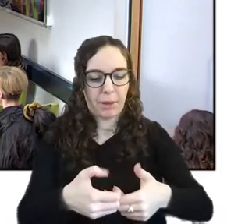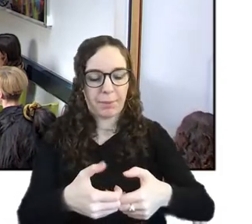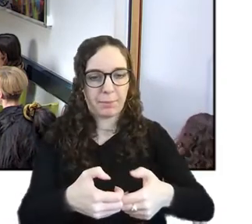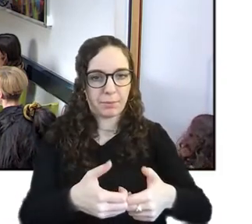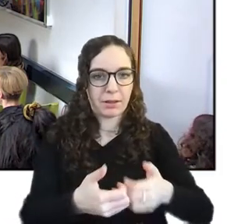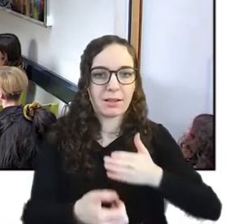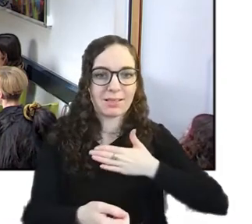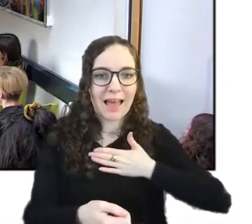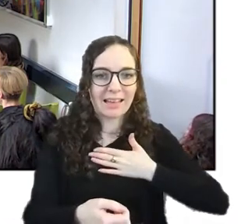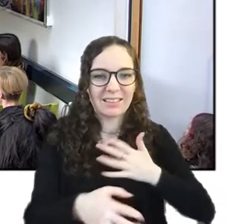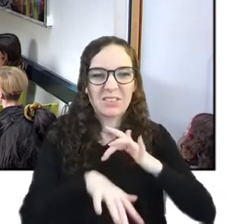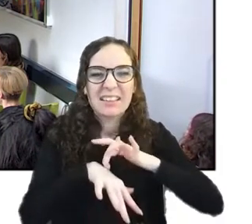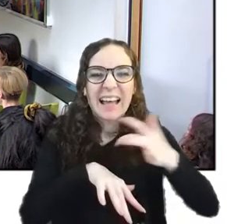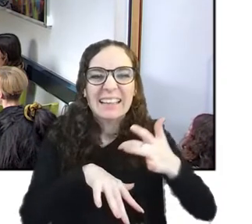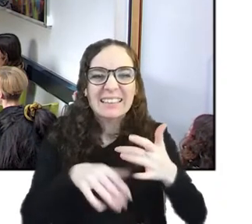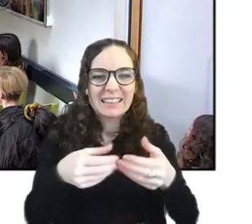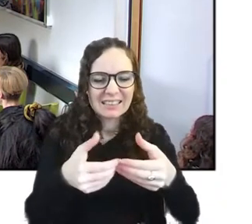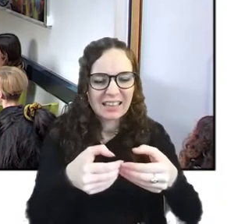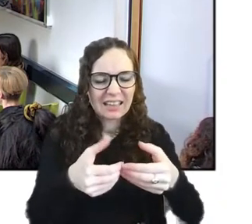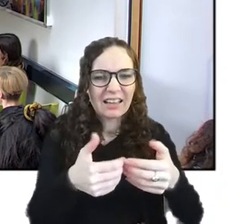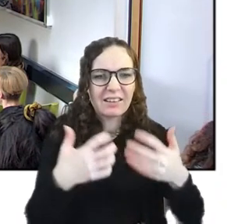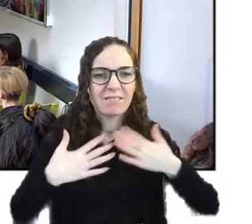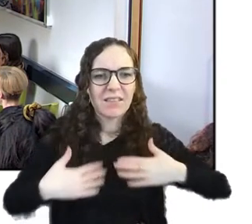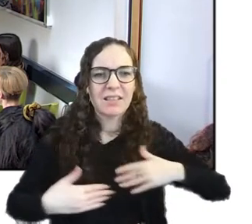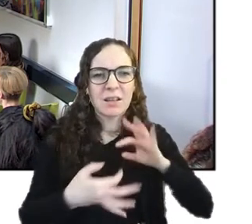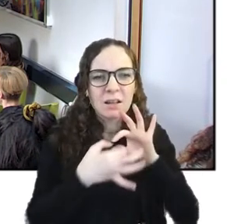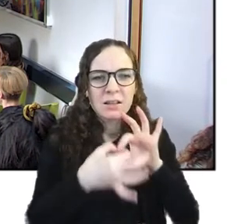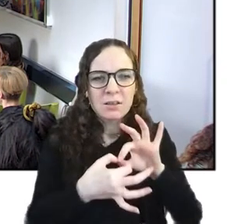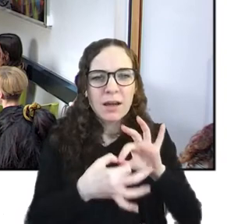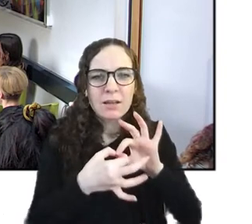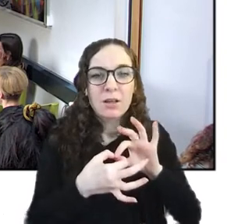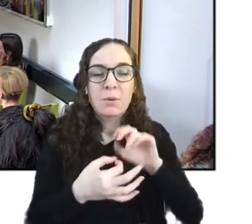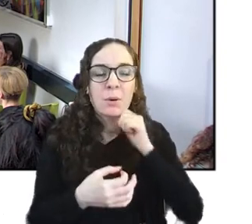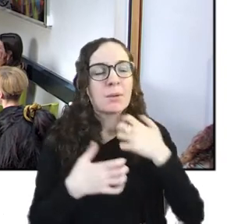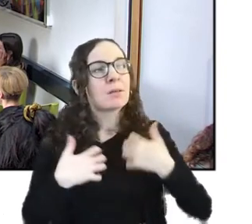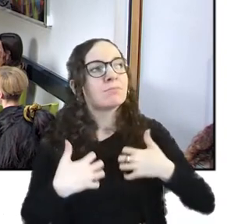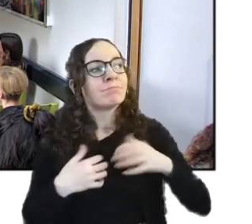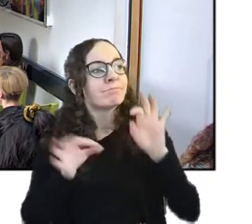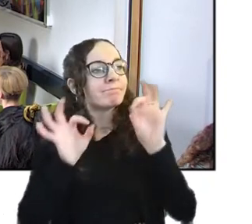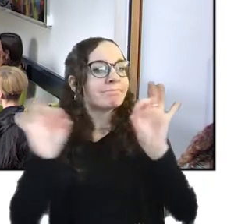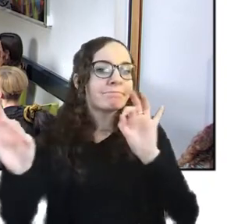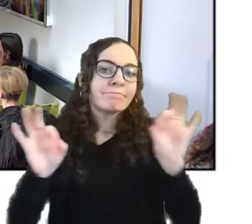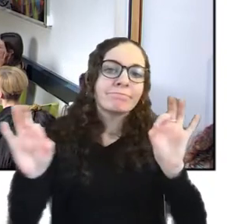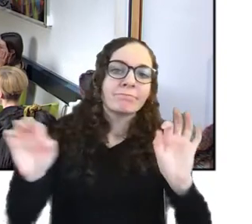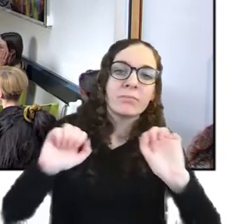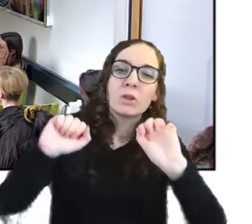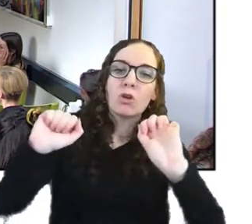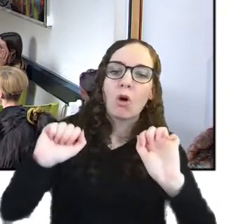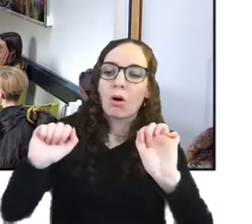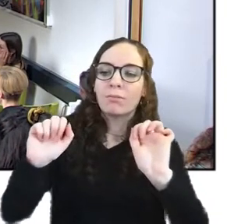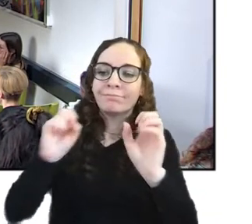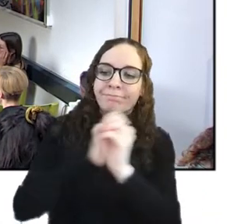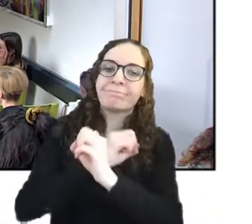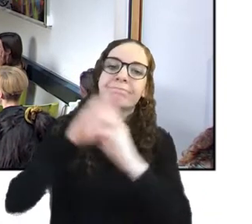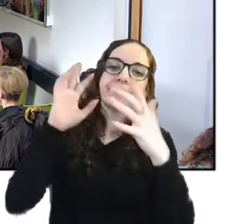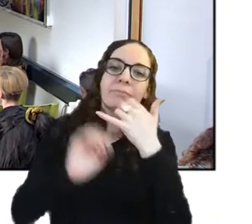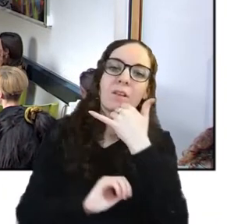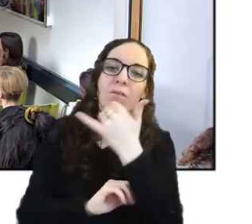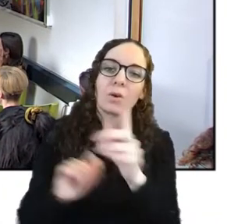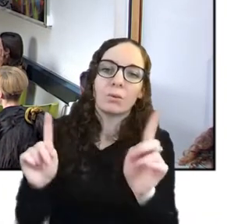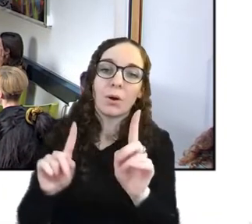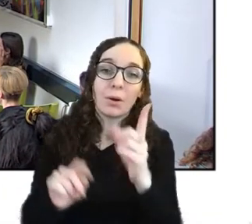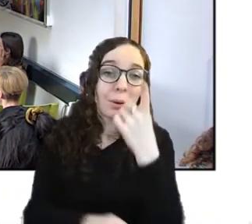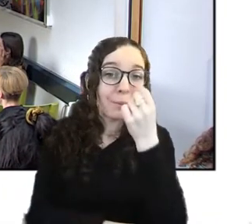um so yeah but it would be interesting to ask different people i love ceramics um but a ceramic phone